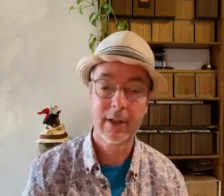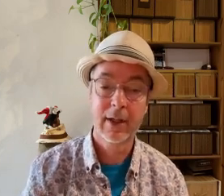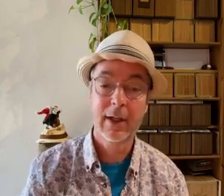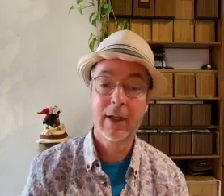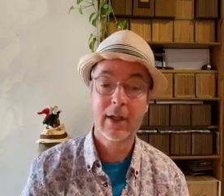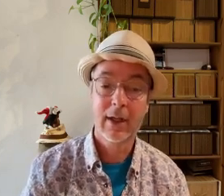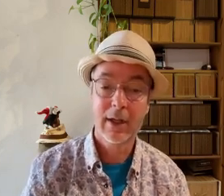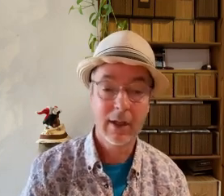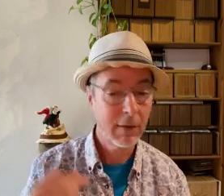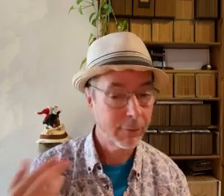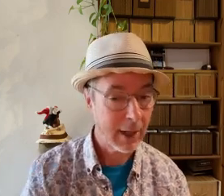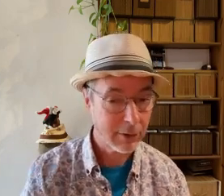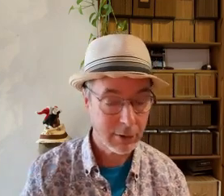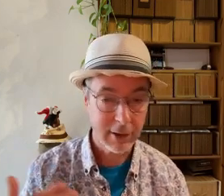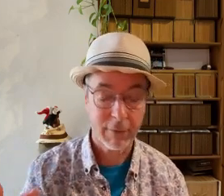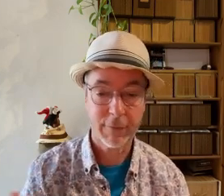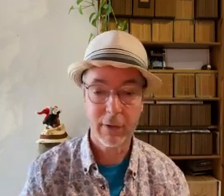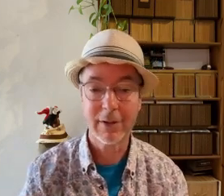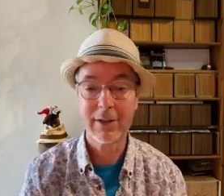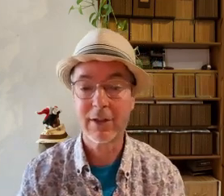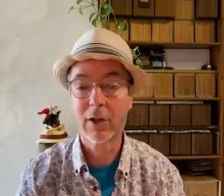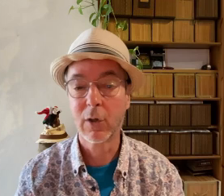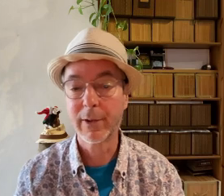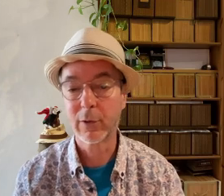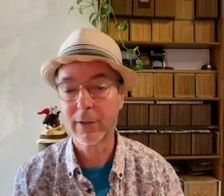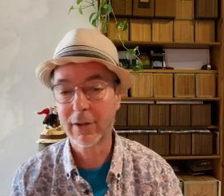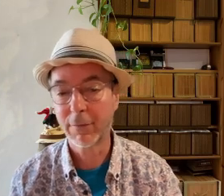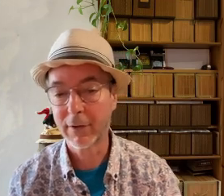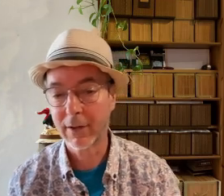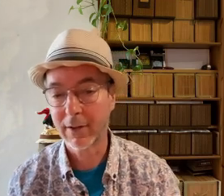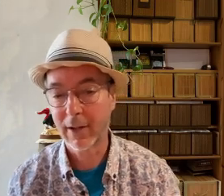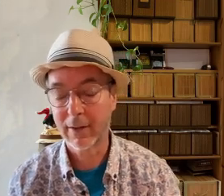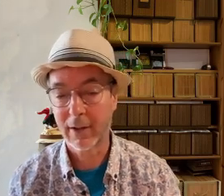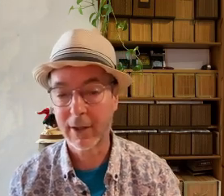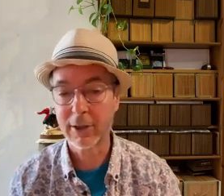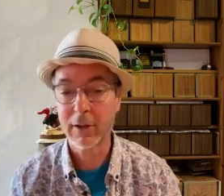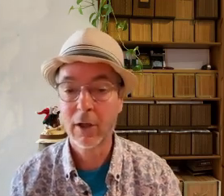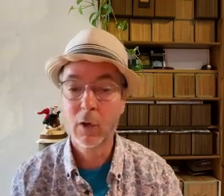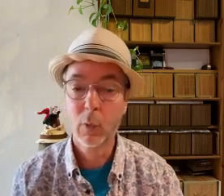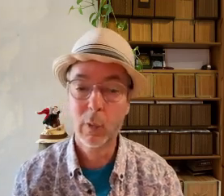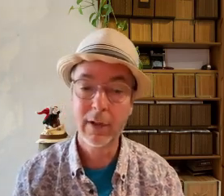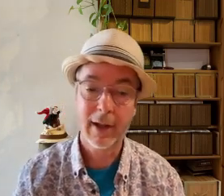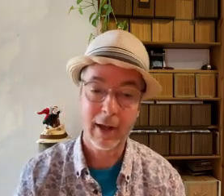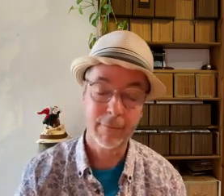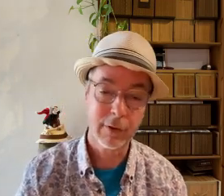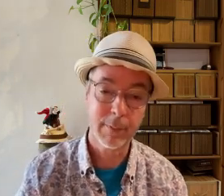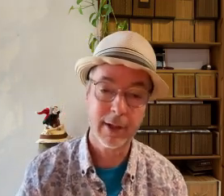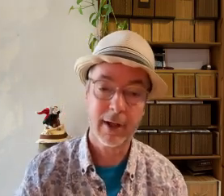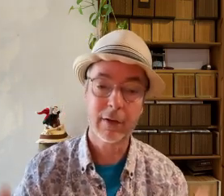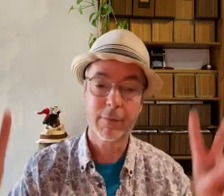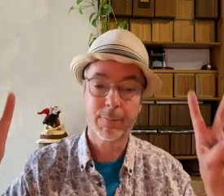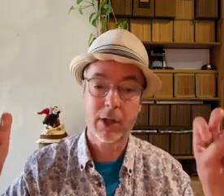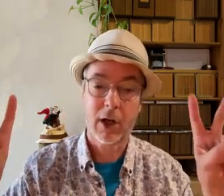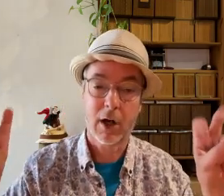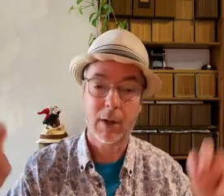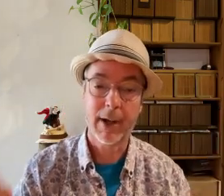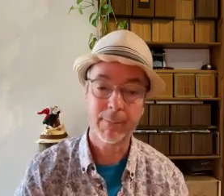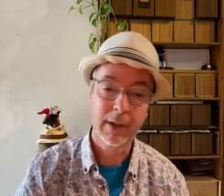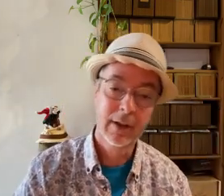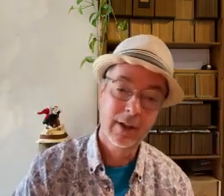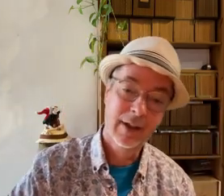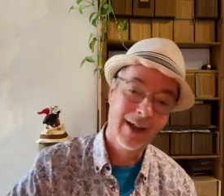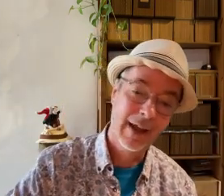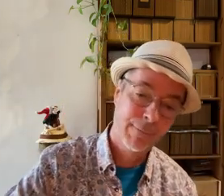direction. If you associate further this going to a different direction will have some kind of